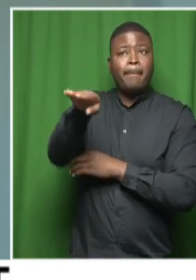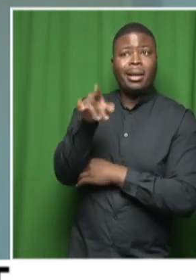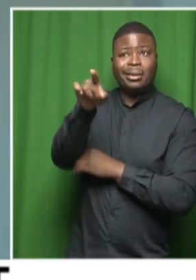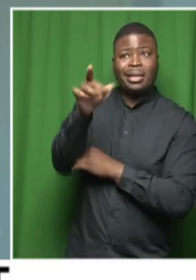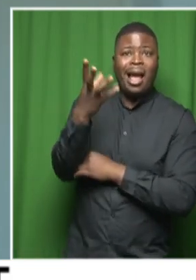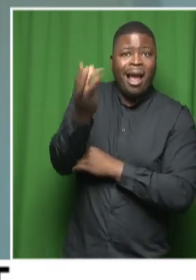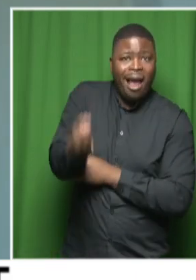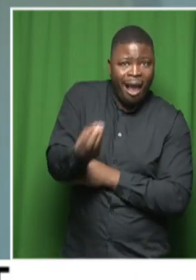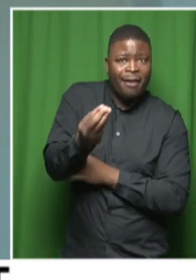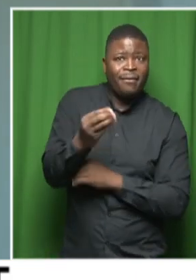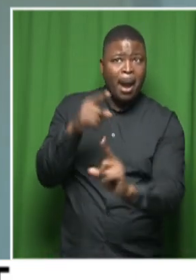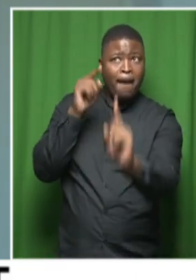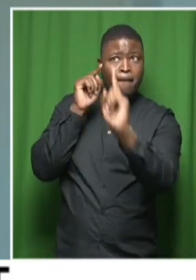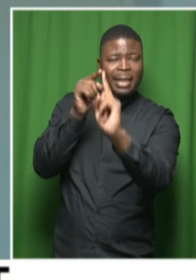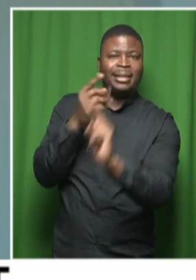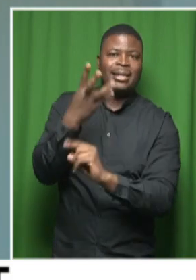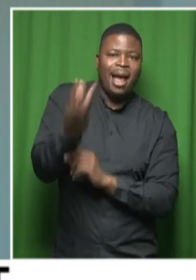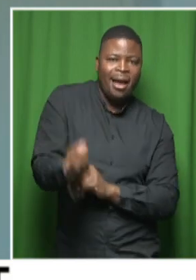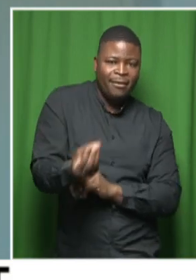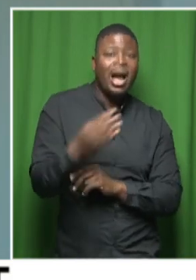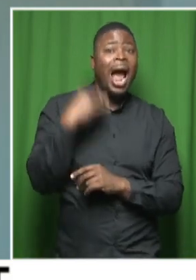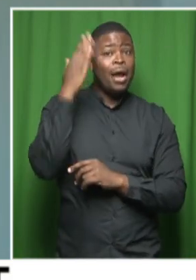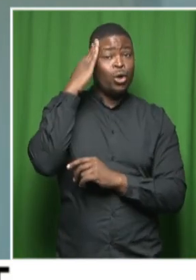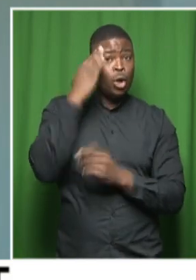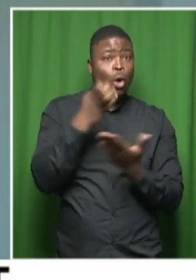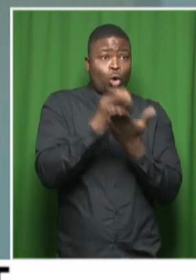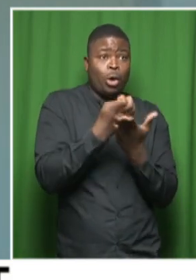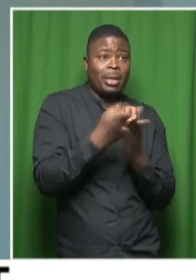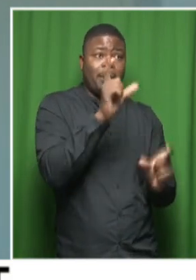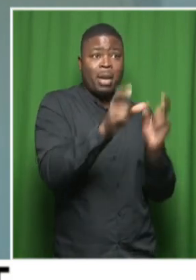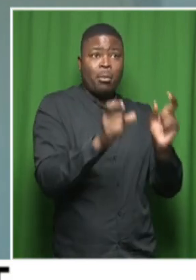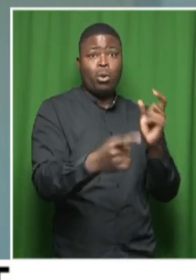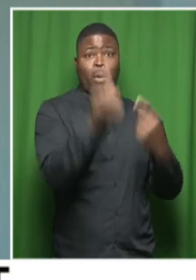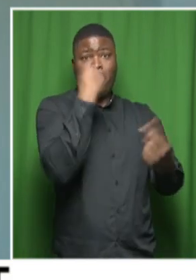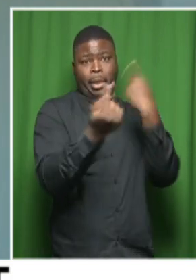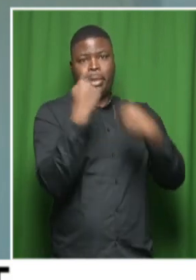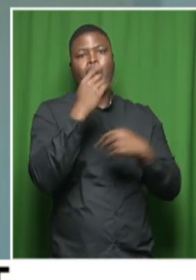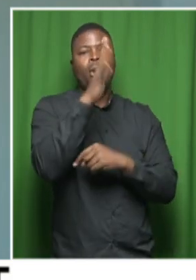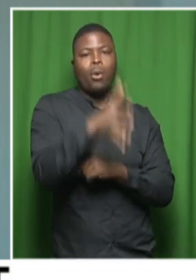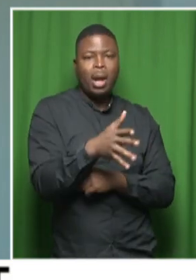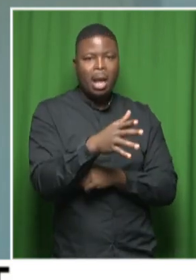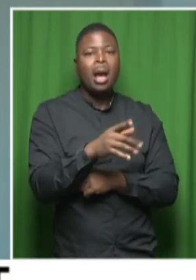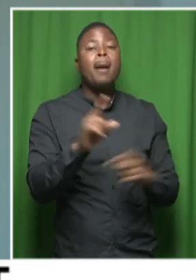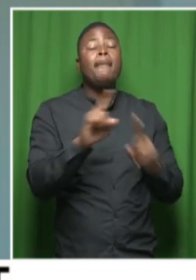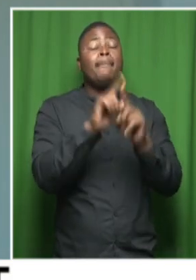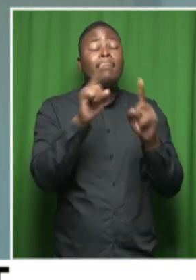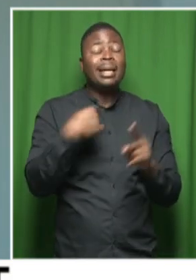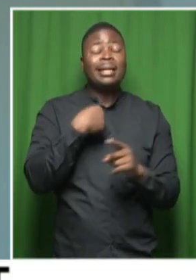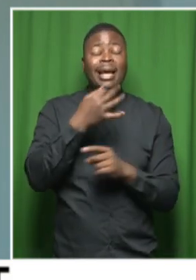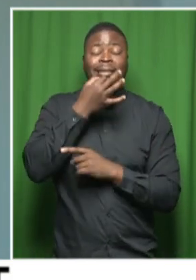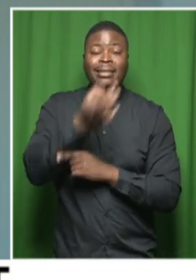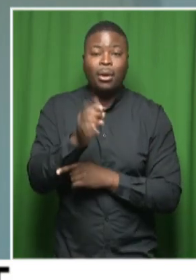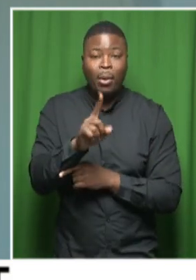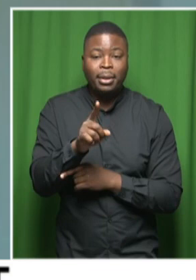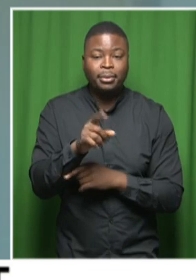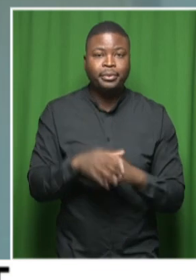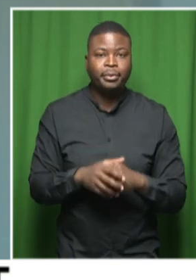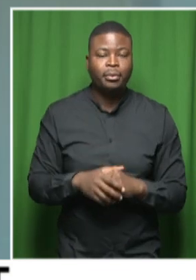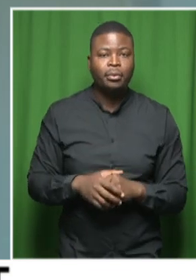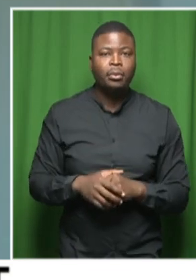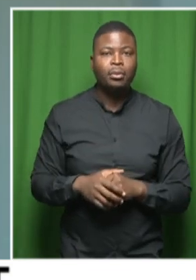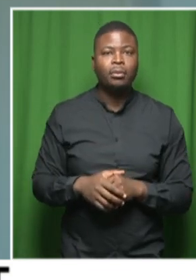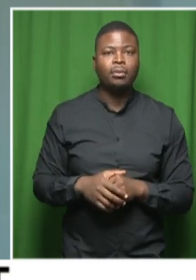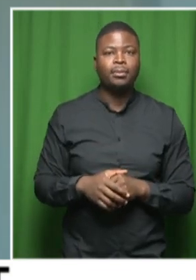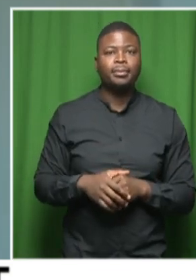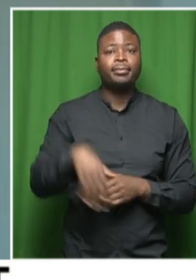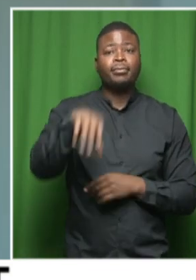worms here, because I know a lot of economists will come for me, but I want that conversation to come through. It says the Reserve Bank must